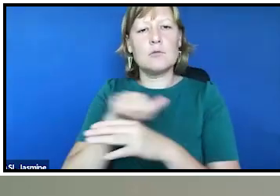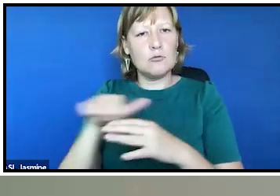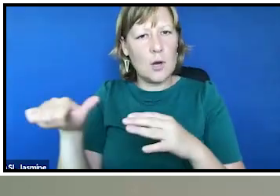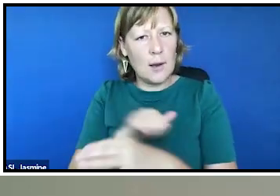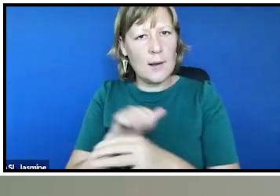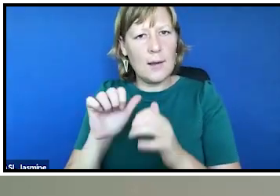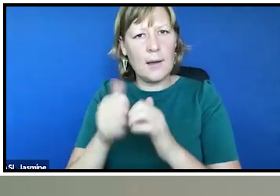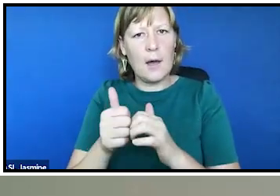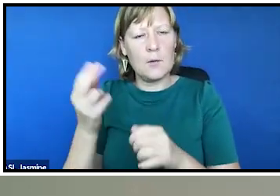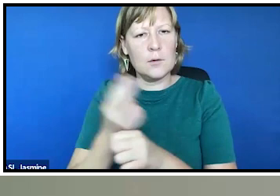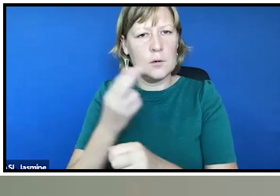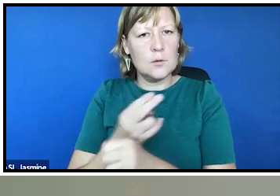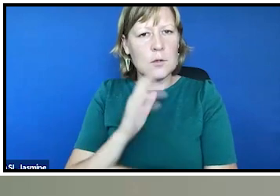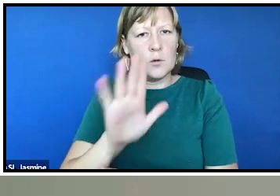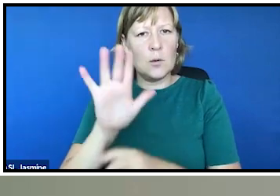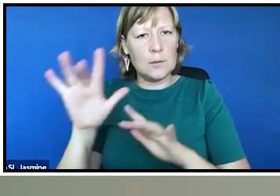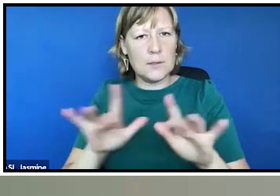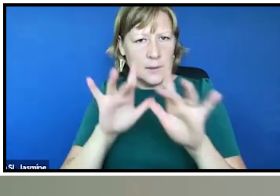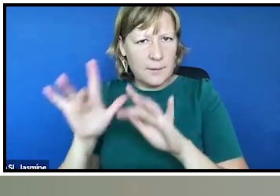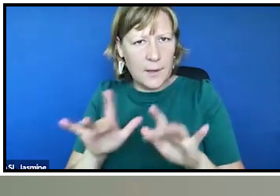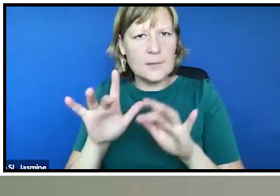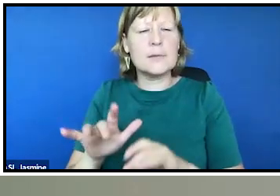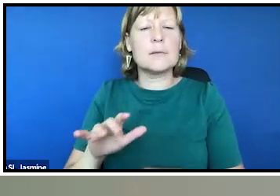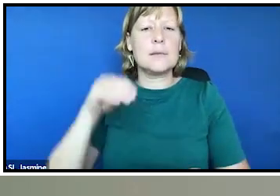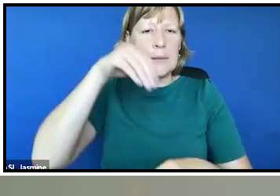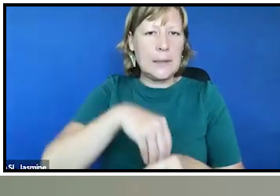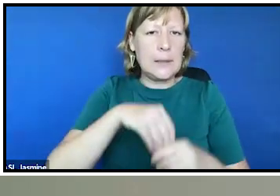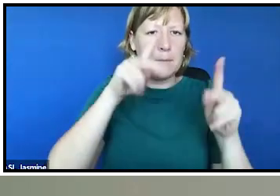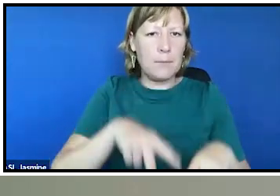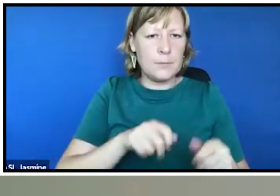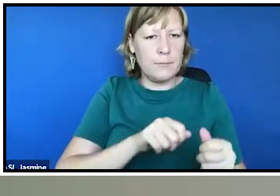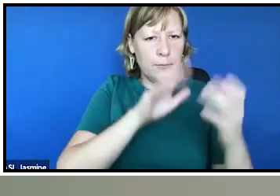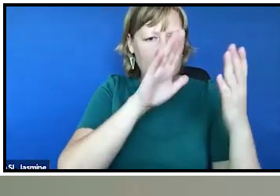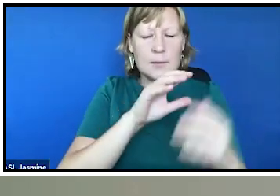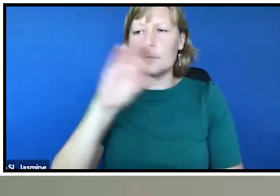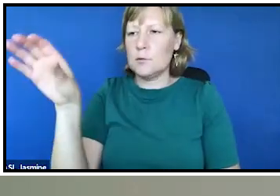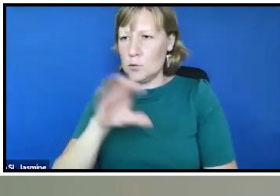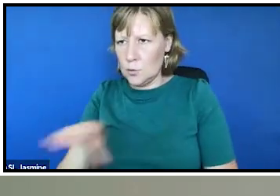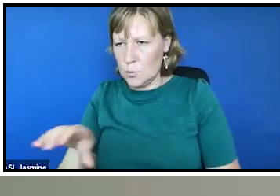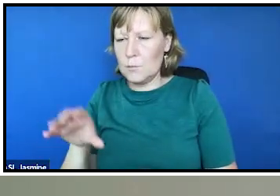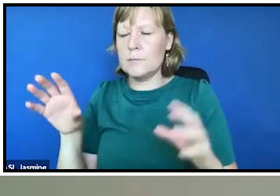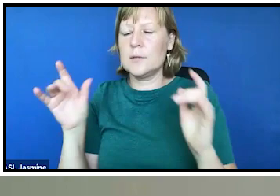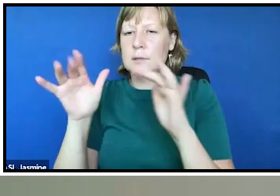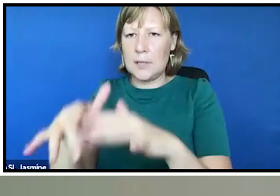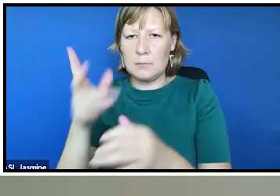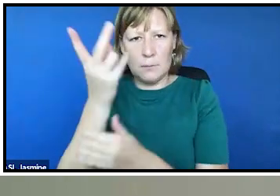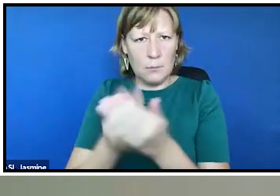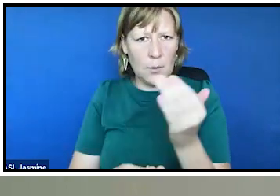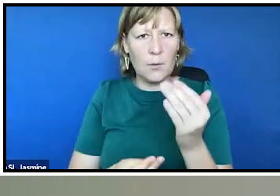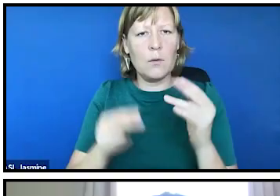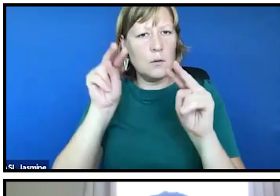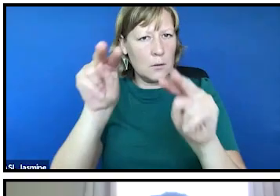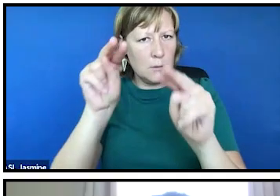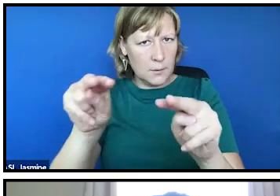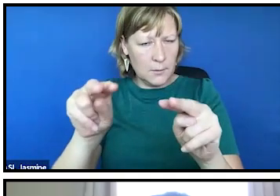use your device. And then there'll be in-person sessions and then Zoom sessions. So be looking for the flyer that's coming